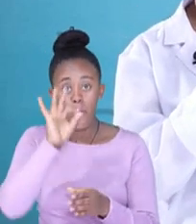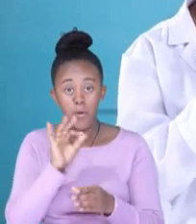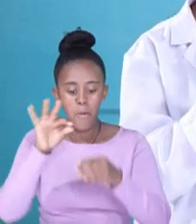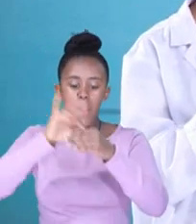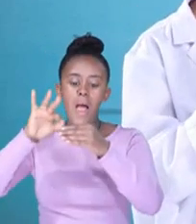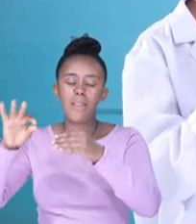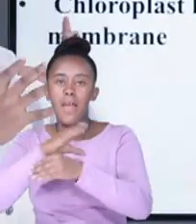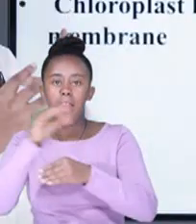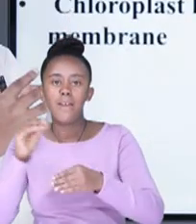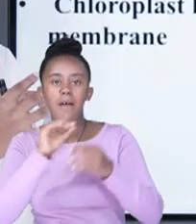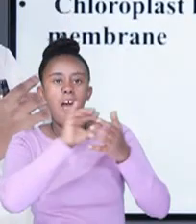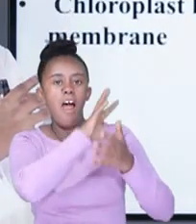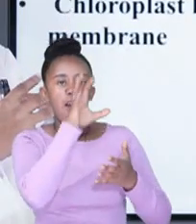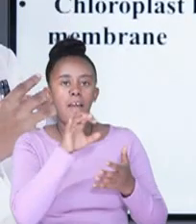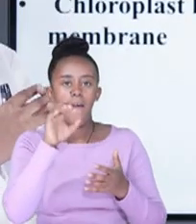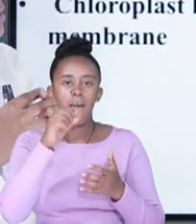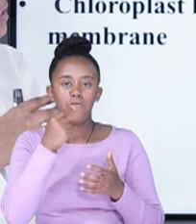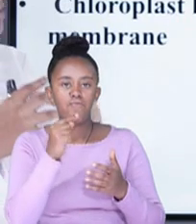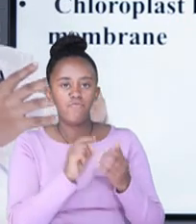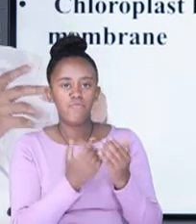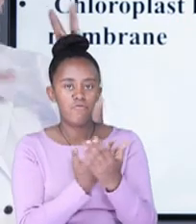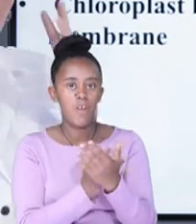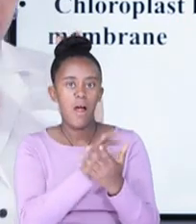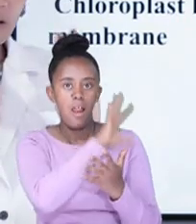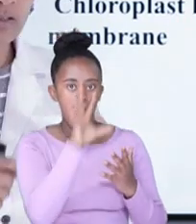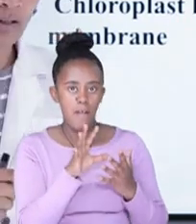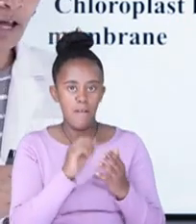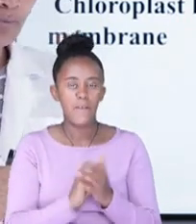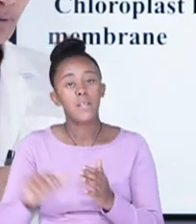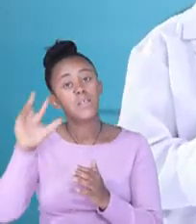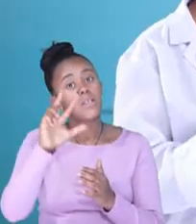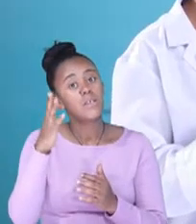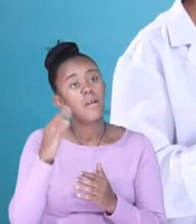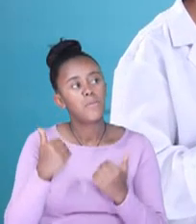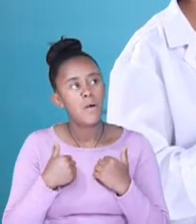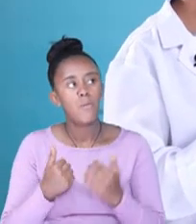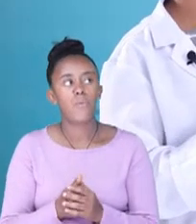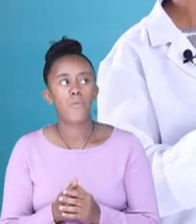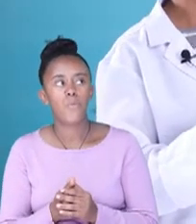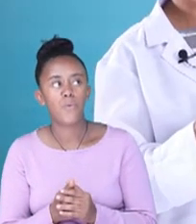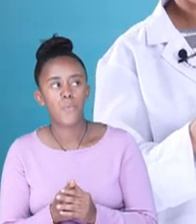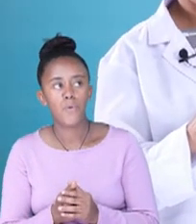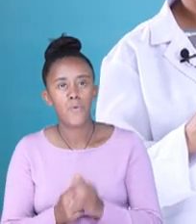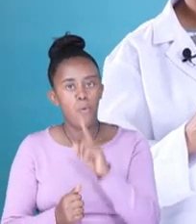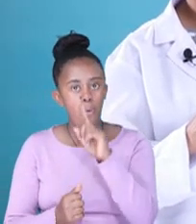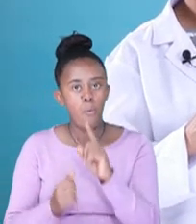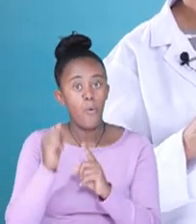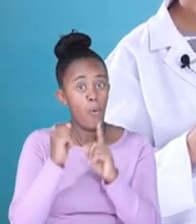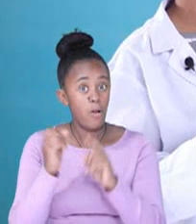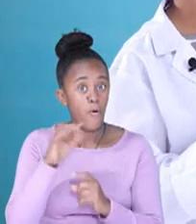plant and algae. And plastids are 3 in type, and here we have one